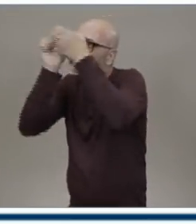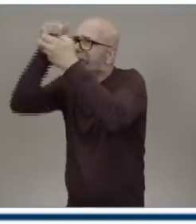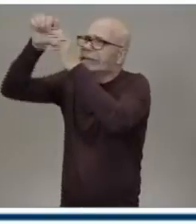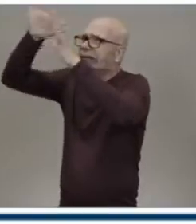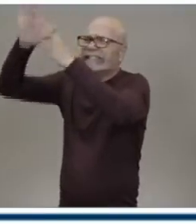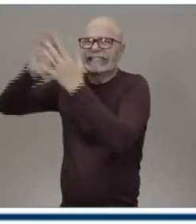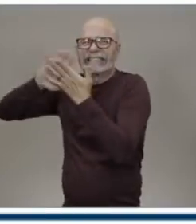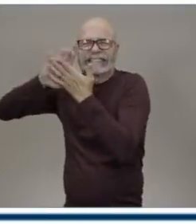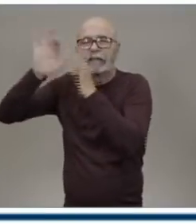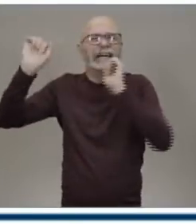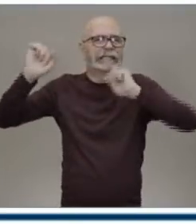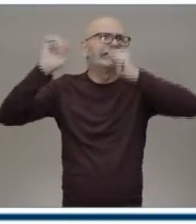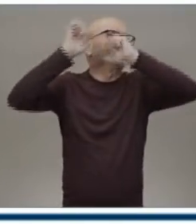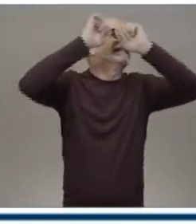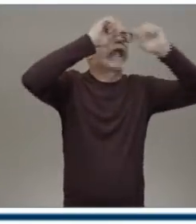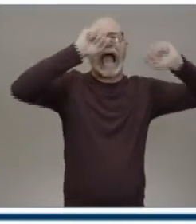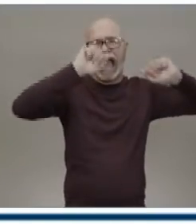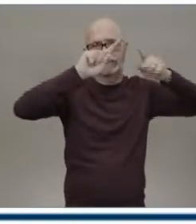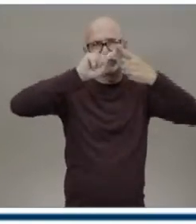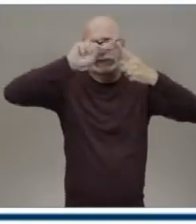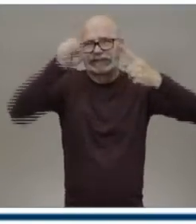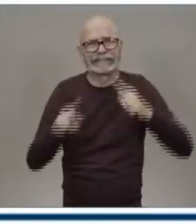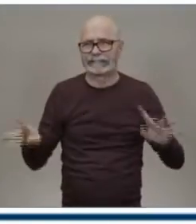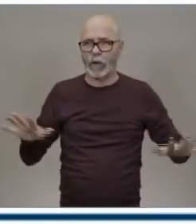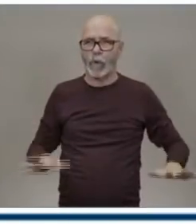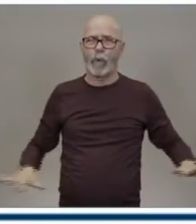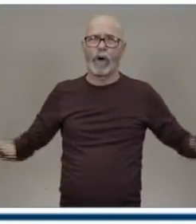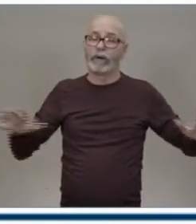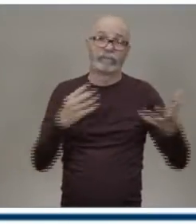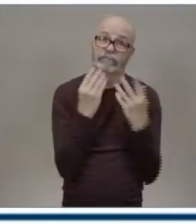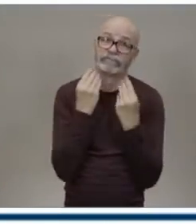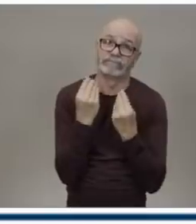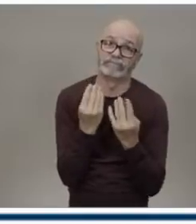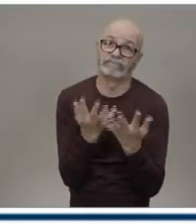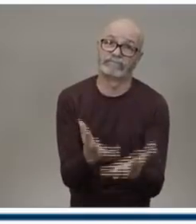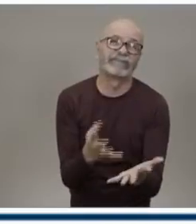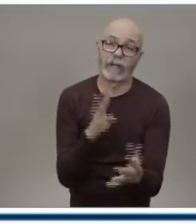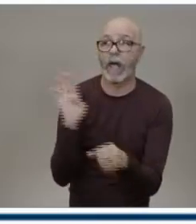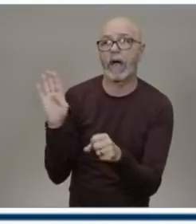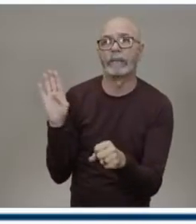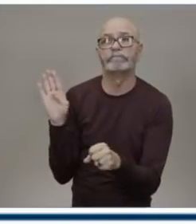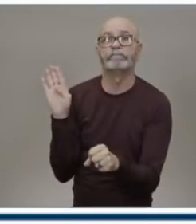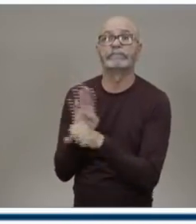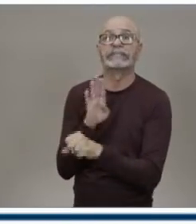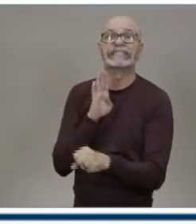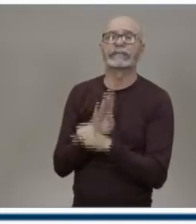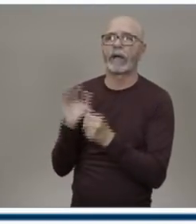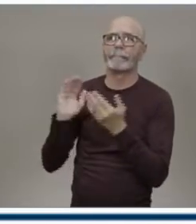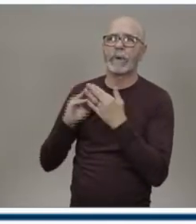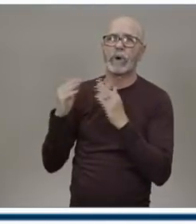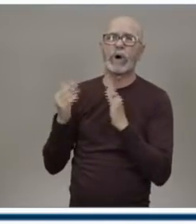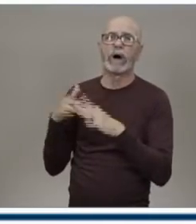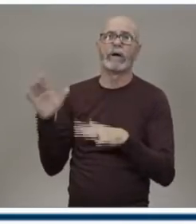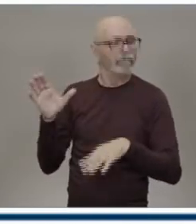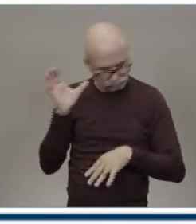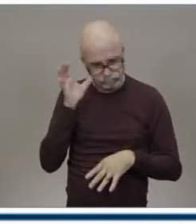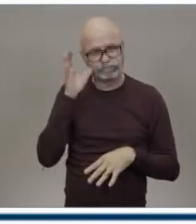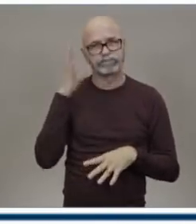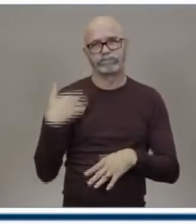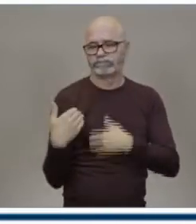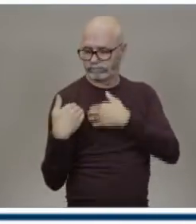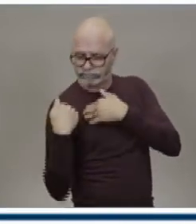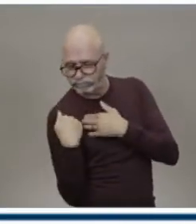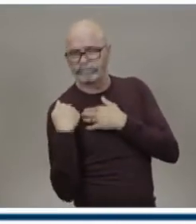establishments. I want to reassure all Nova Scotians that the business community is doing all of its due diligence to ensure that they clean the